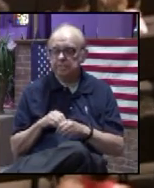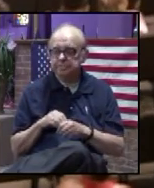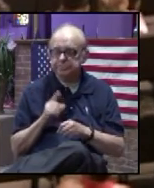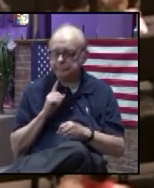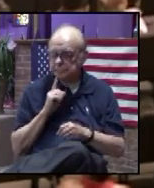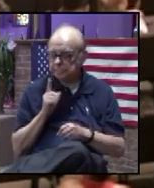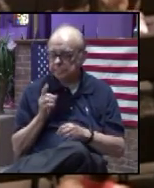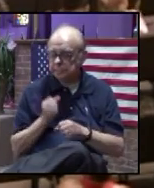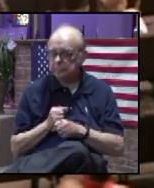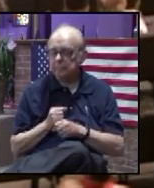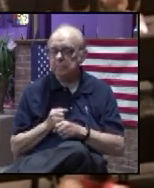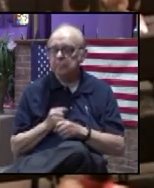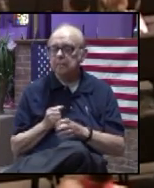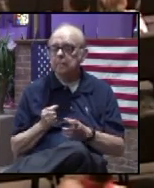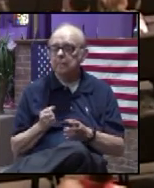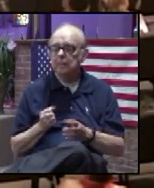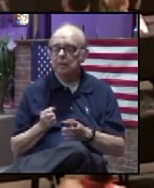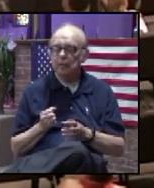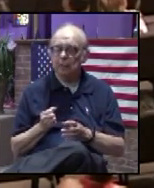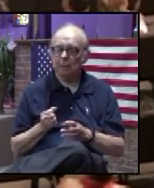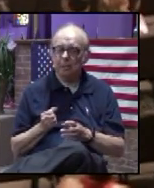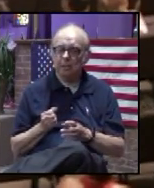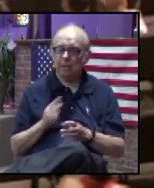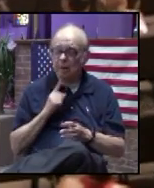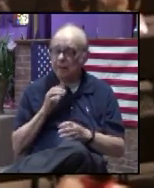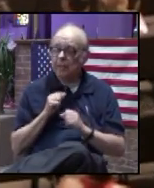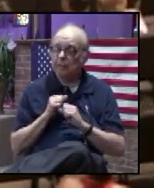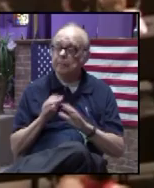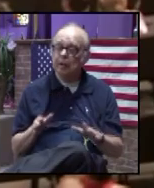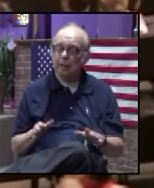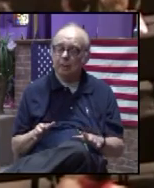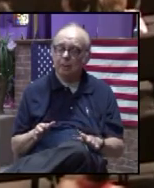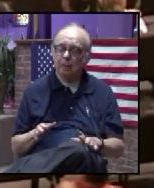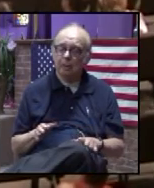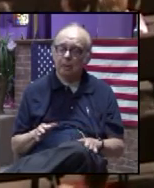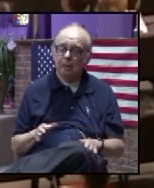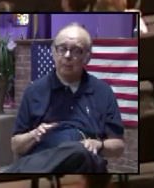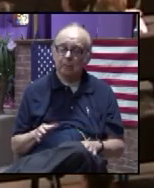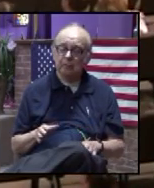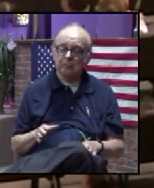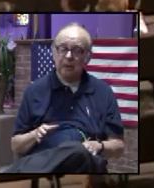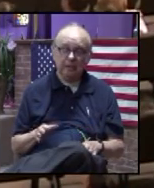get the blessings of somebody getting saved.